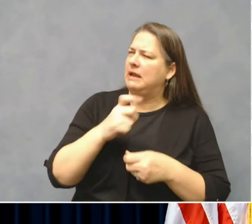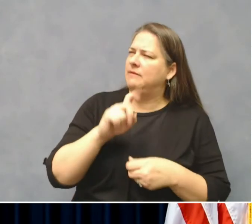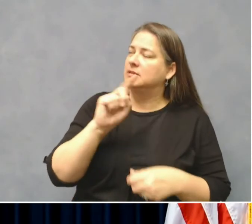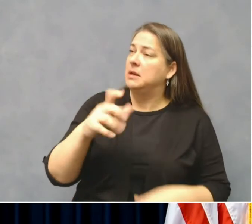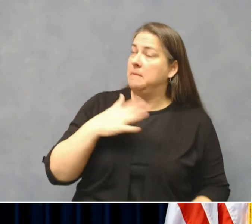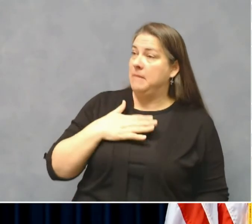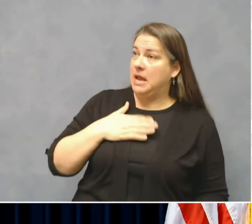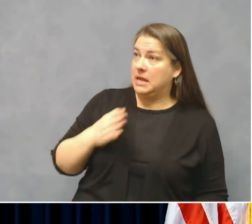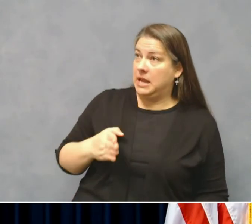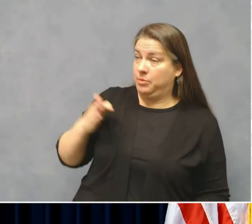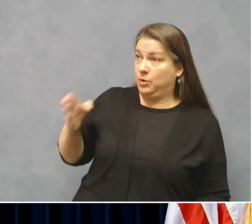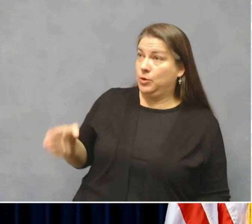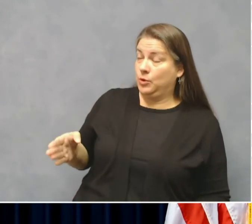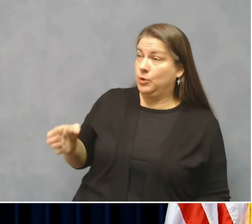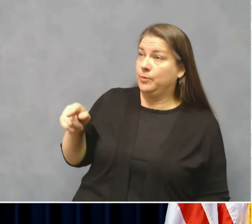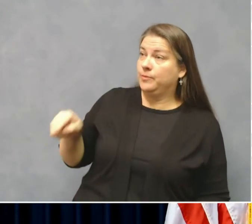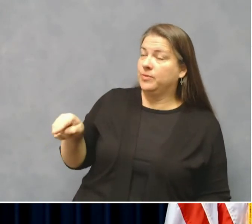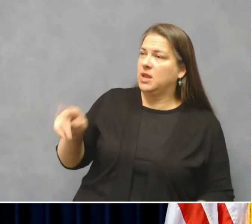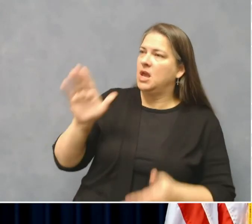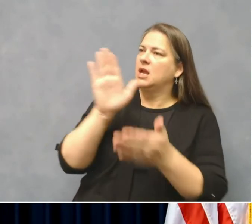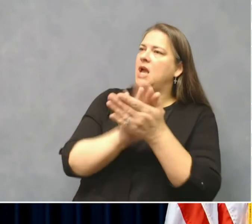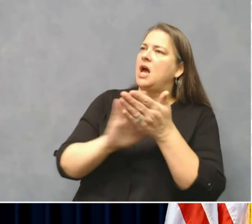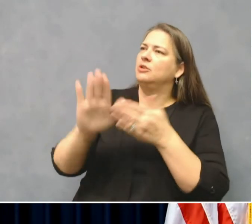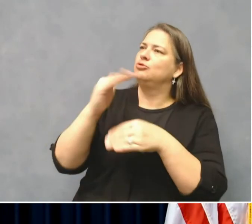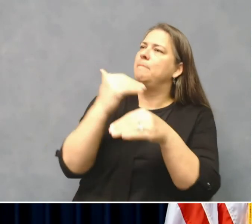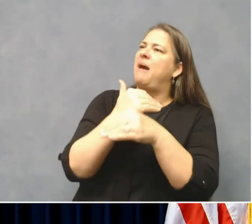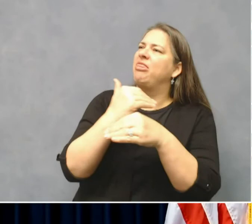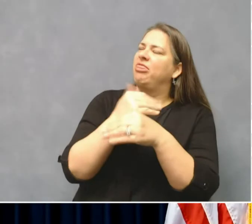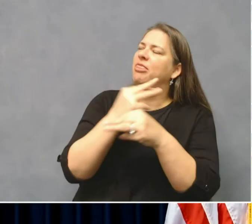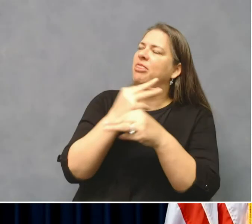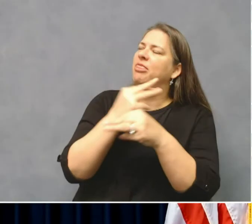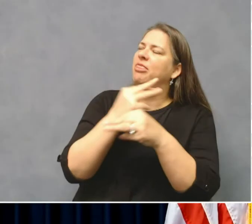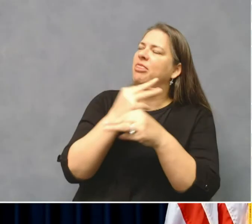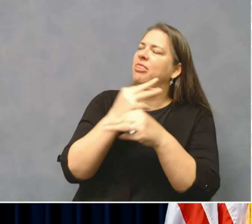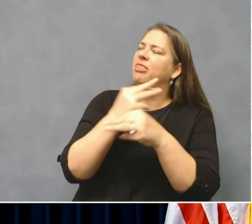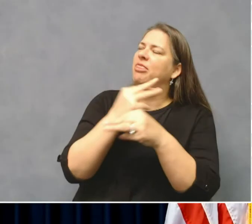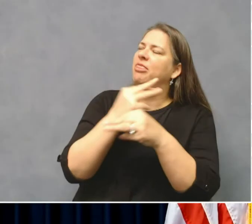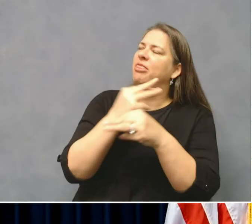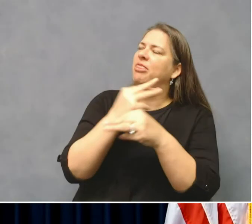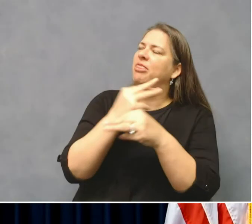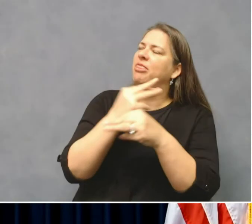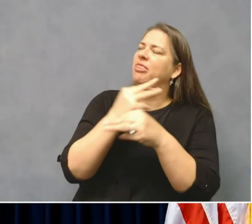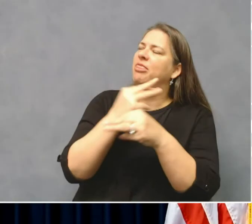mine, who's a college math professor, who's taken a keen interest in the data.